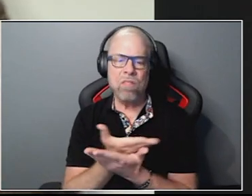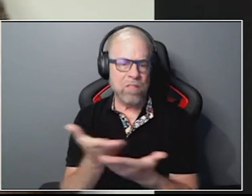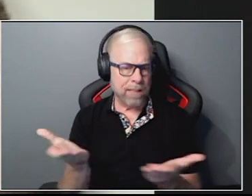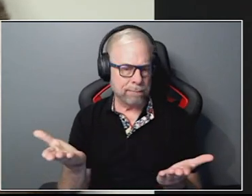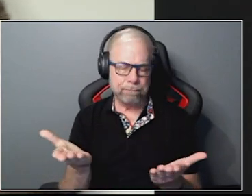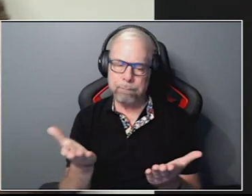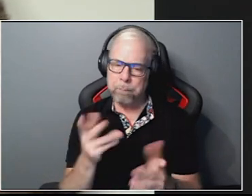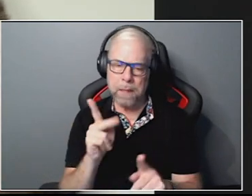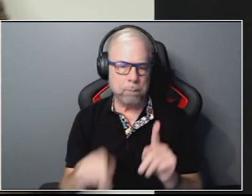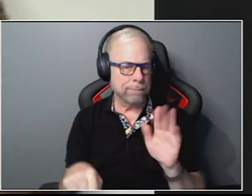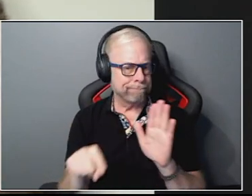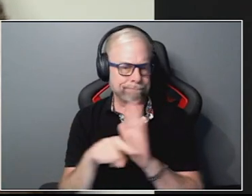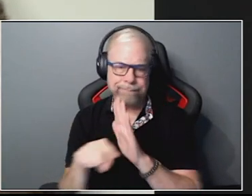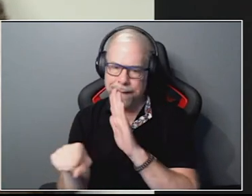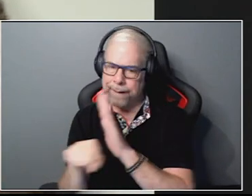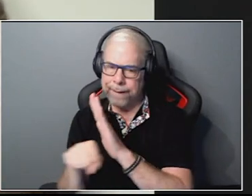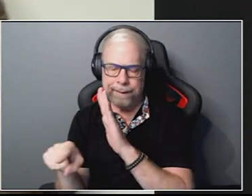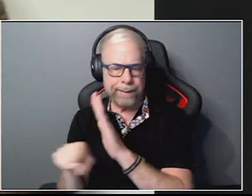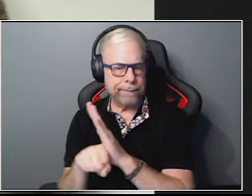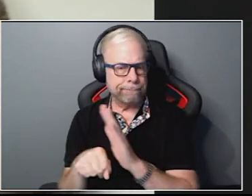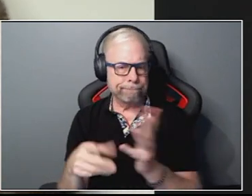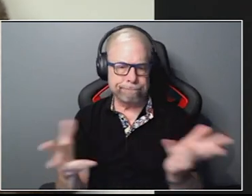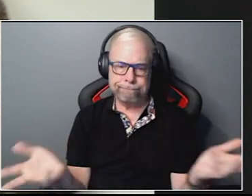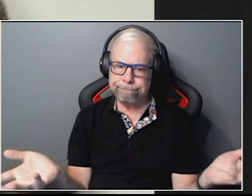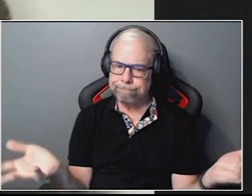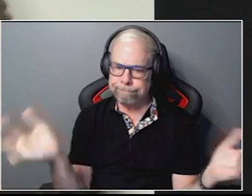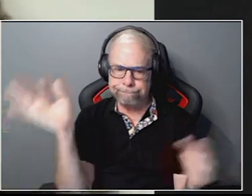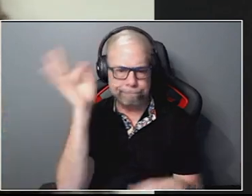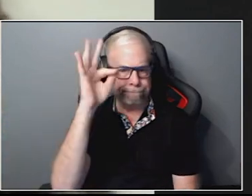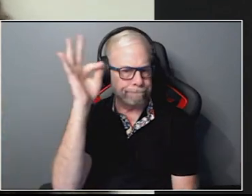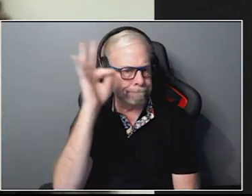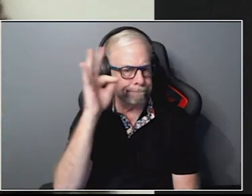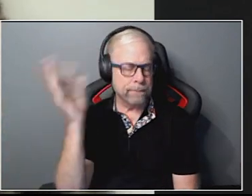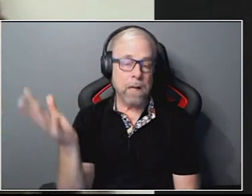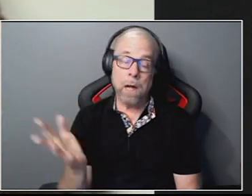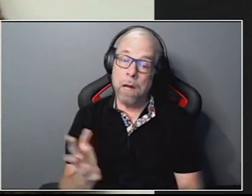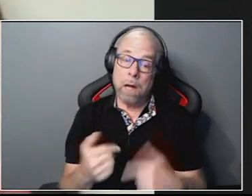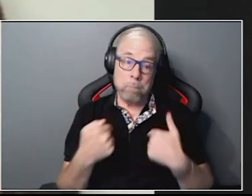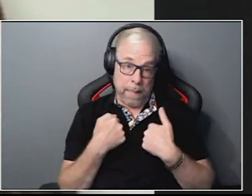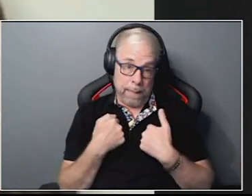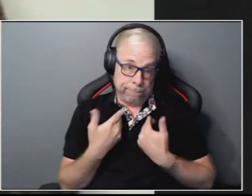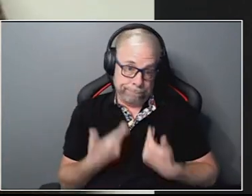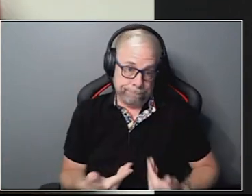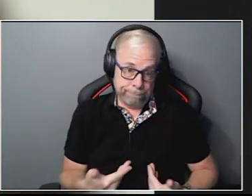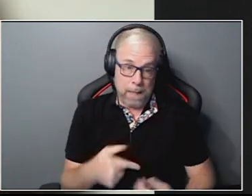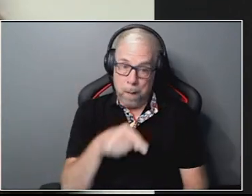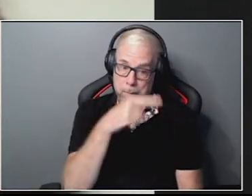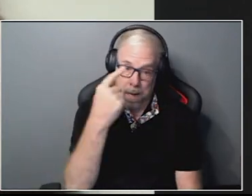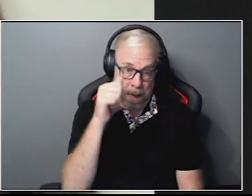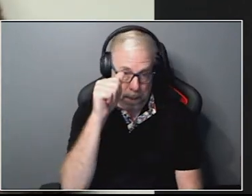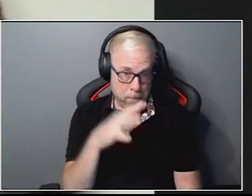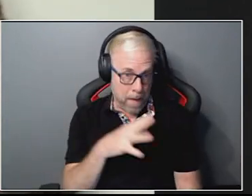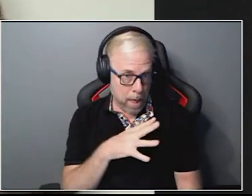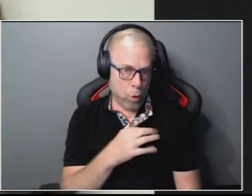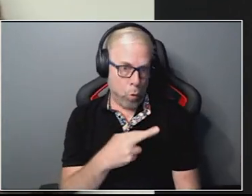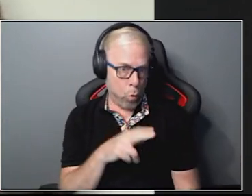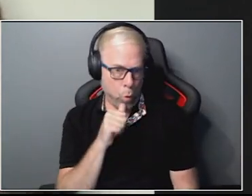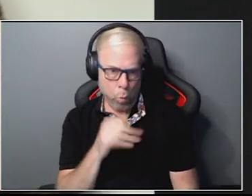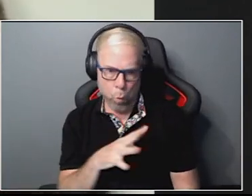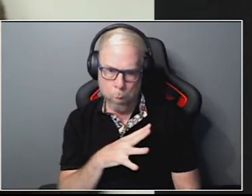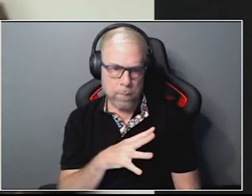basis. And even just as a black man or as a woman, this applies to